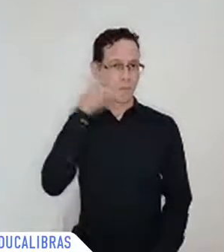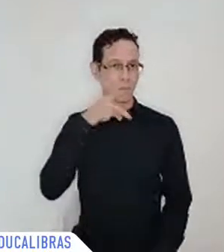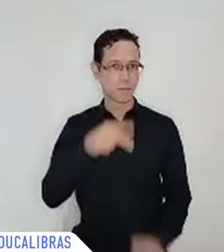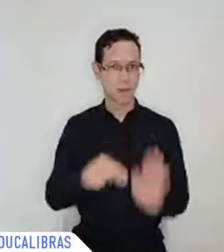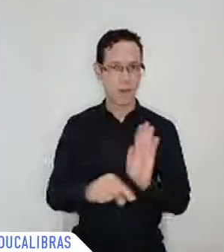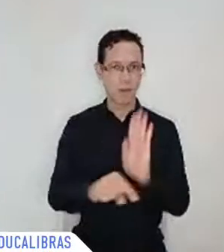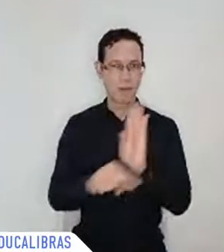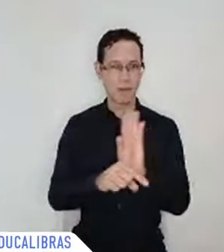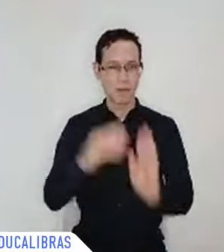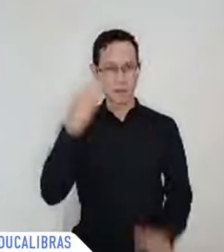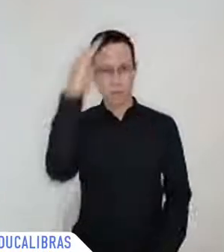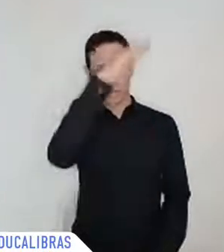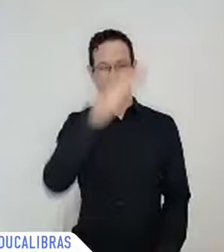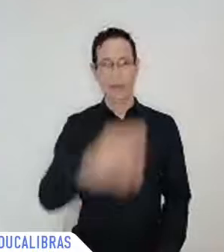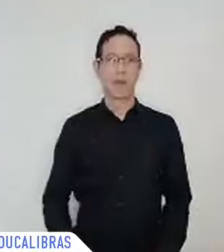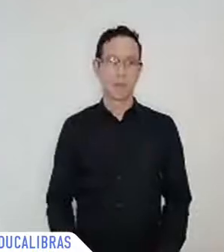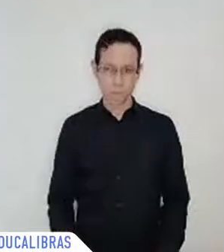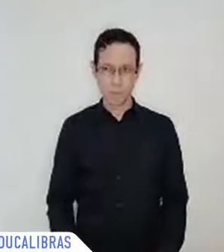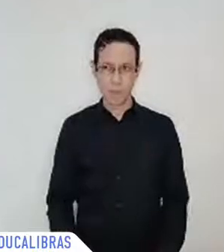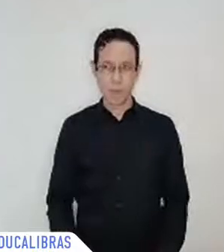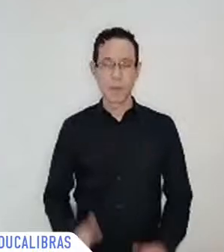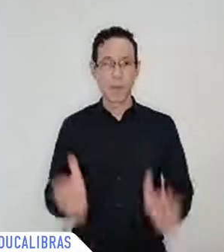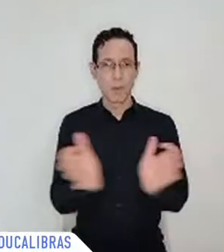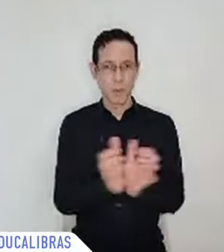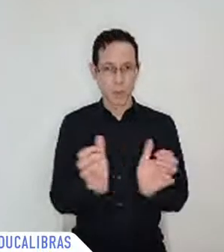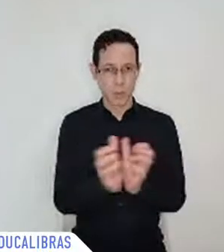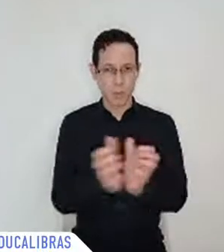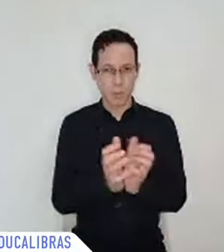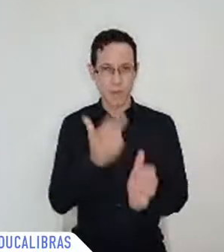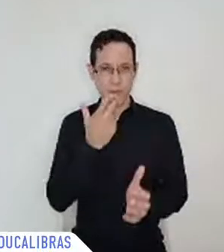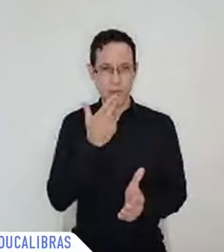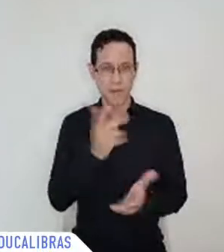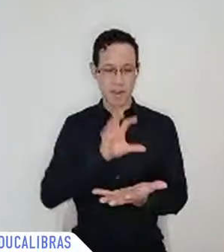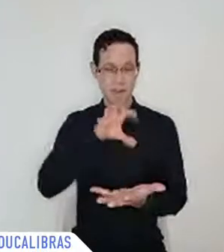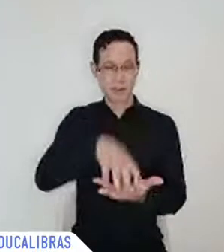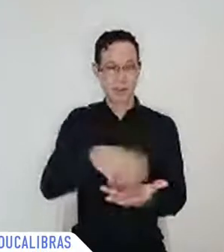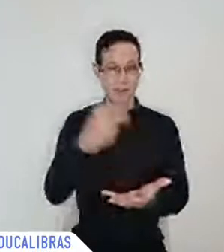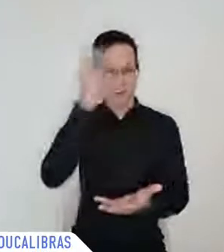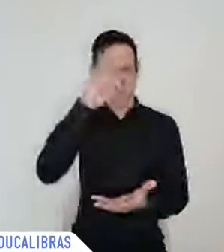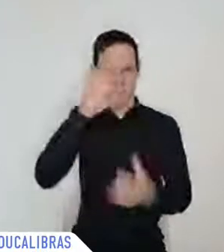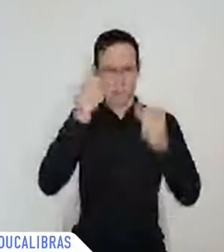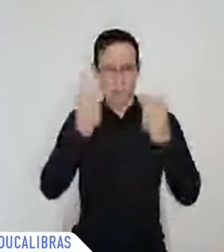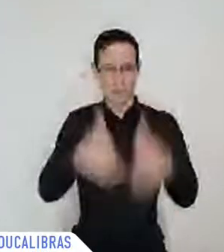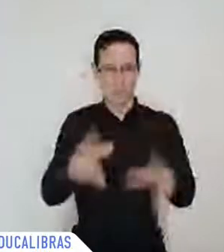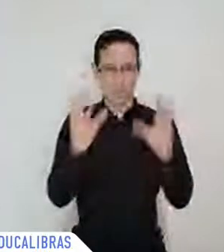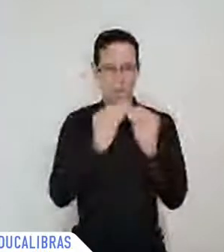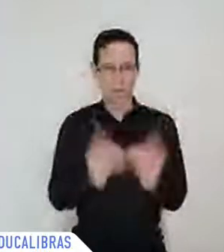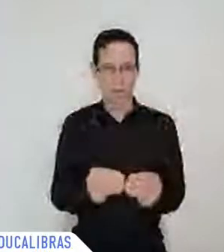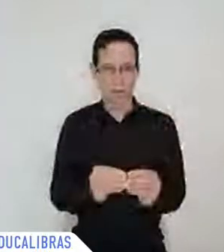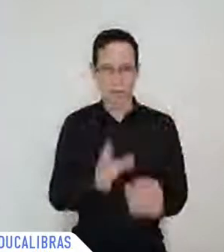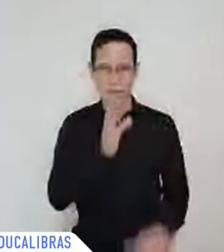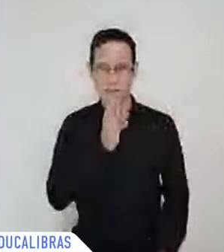And a change in parliament was starting to happen for Bolsonaro.